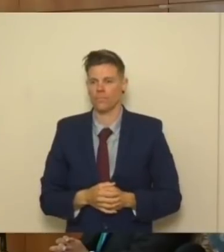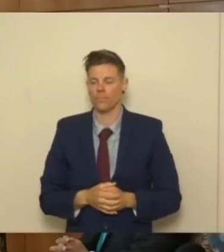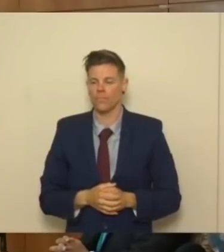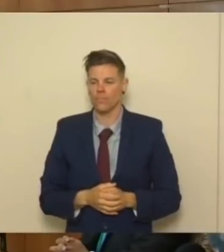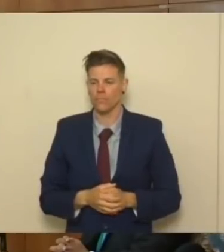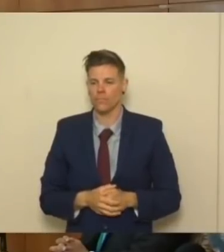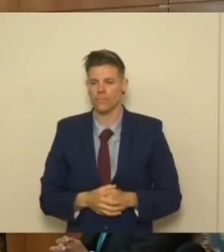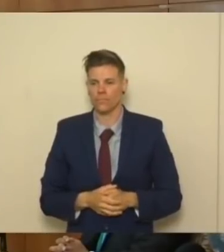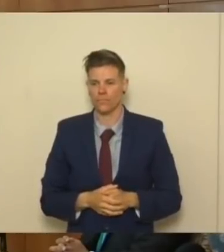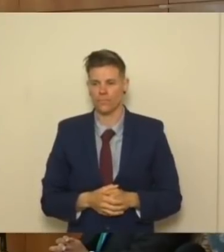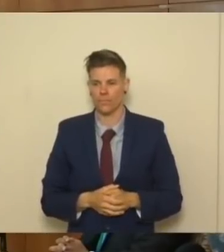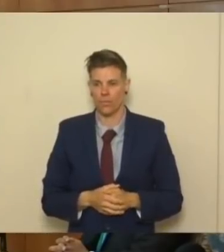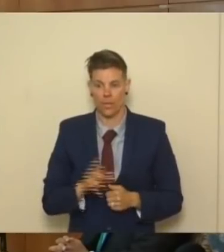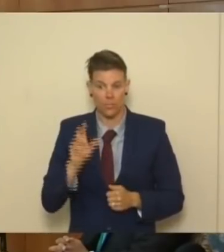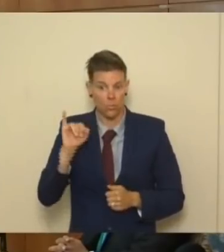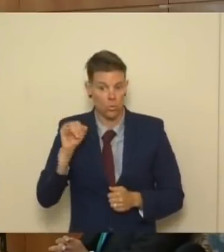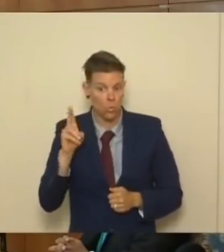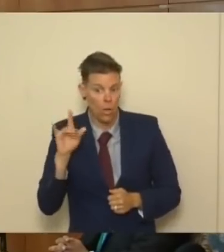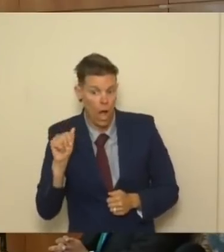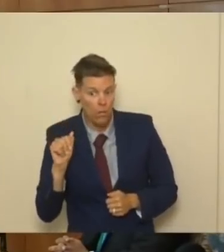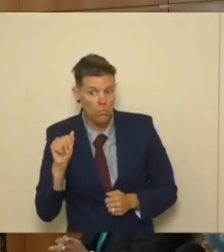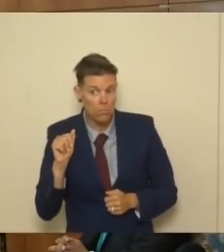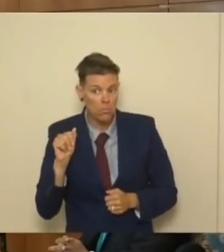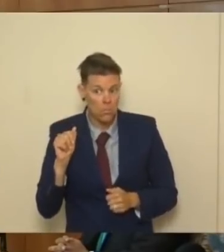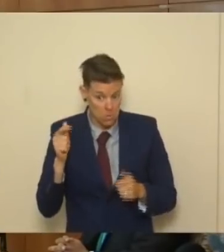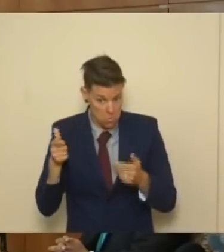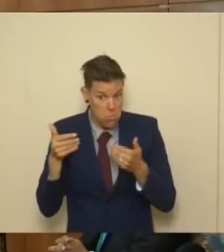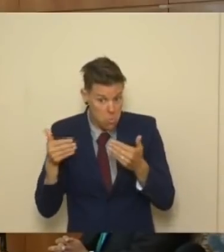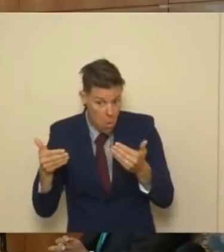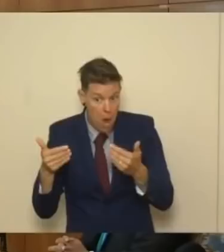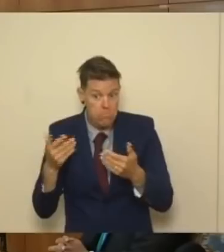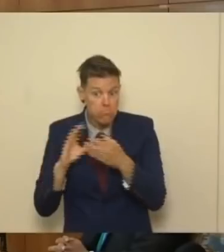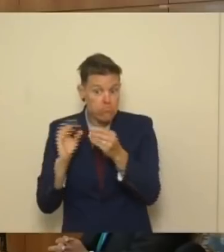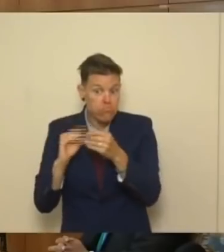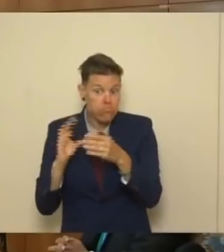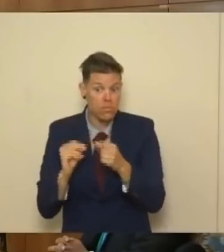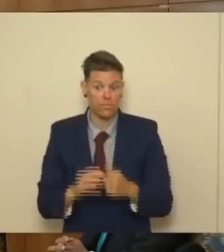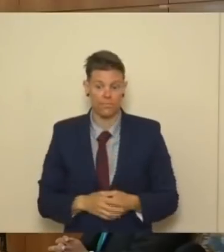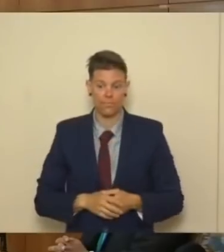Julia, I'm going to start with you. Go ahead and ask your question.